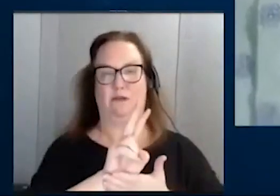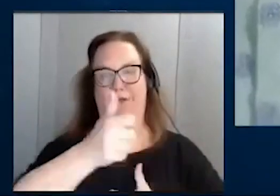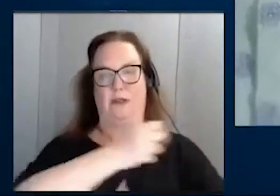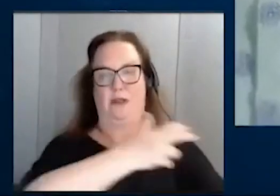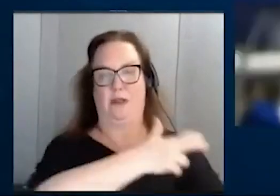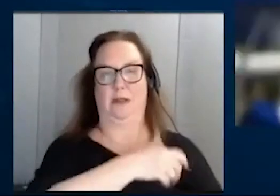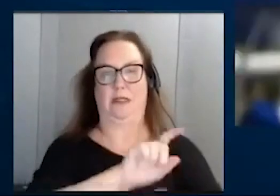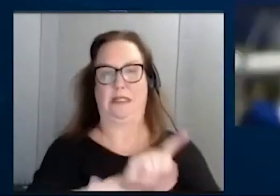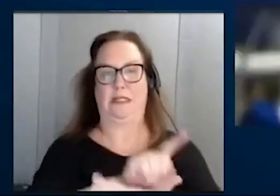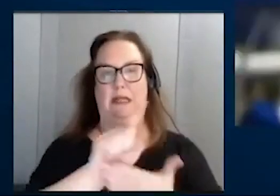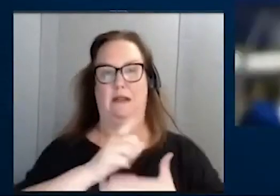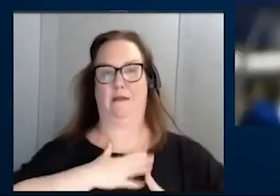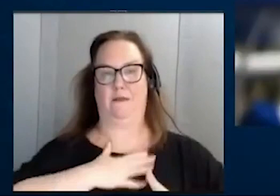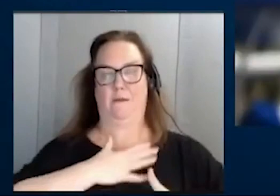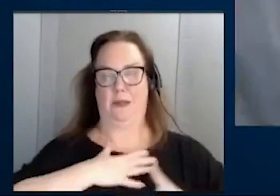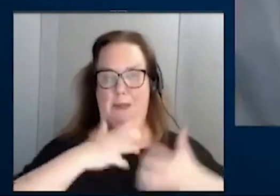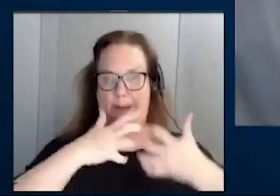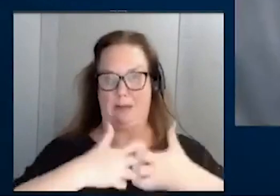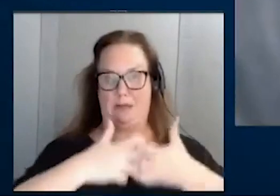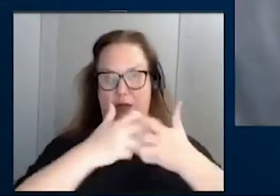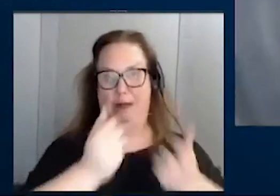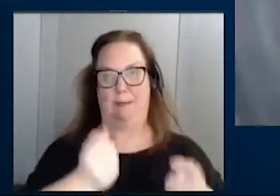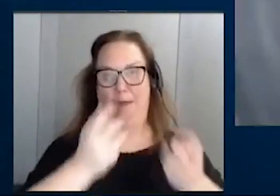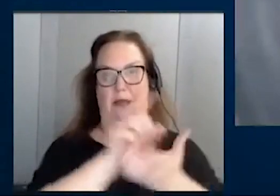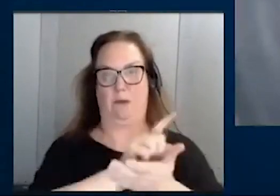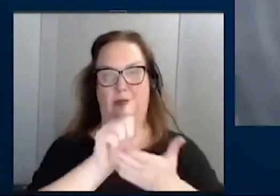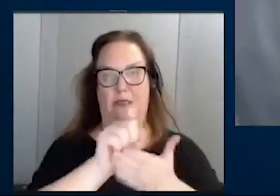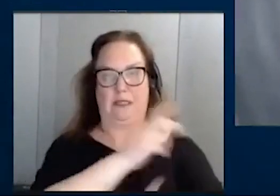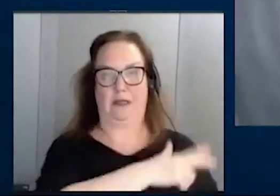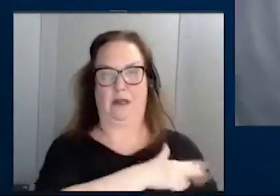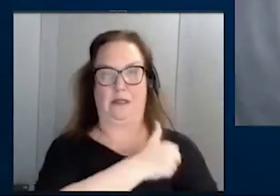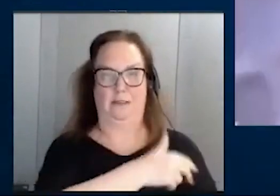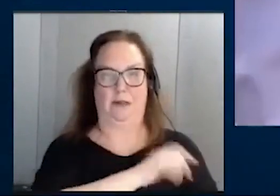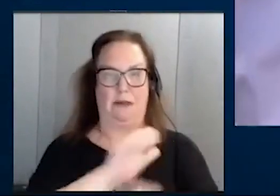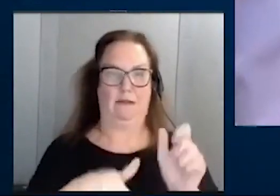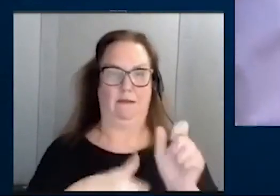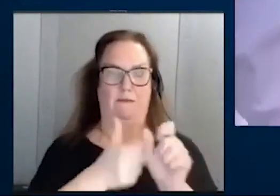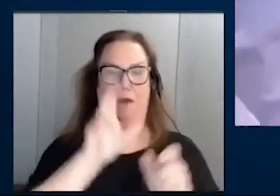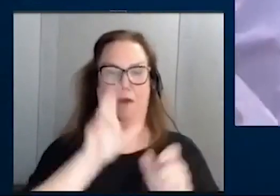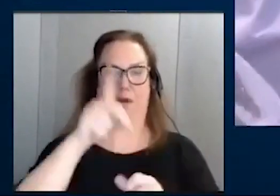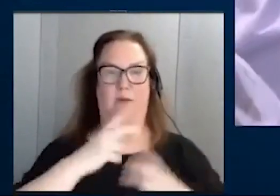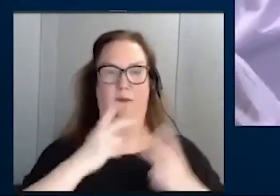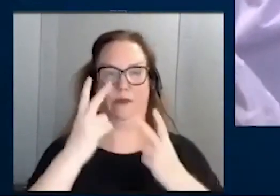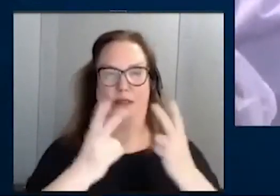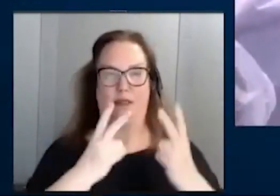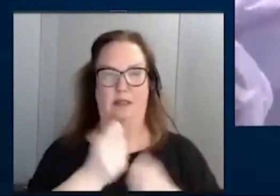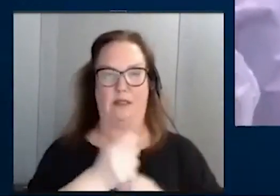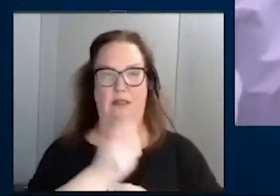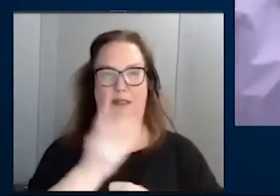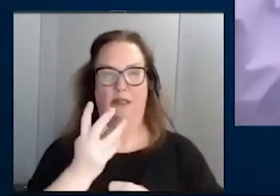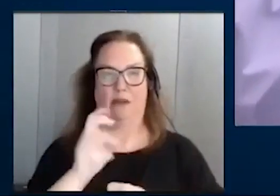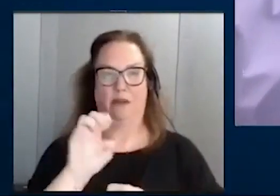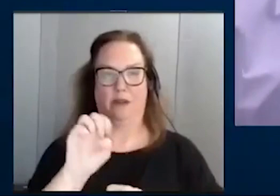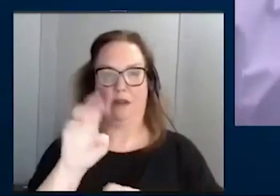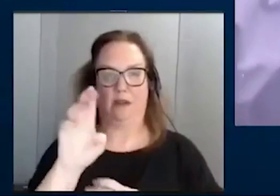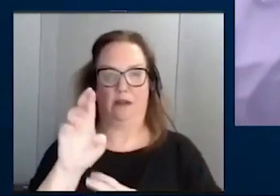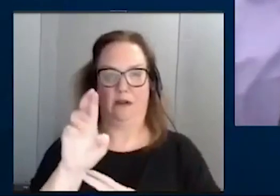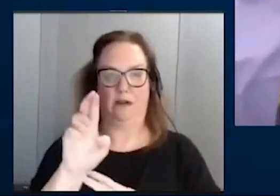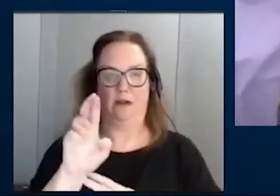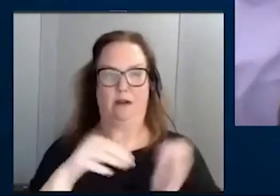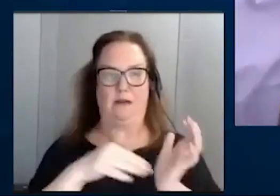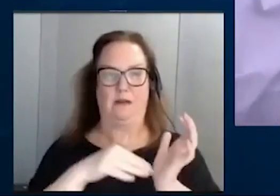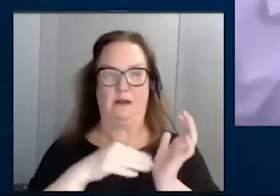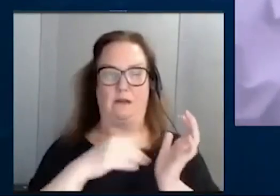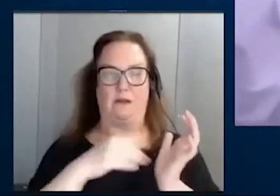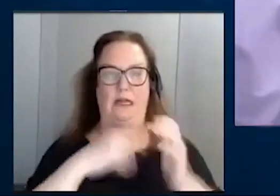the ventilator, many weeks in the hospital, and countless follow-up visits, including a couple of trips to the ER. Doctors say it could take up